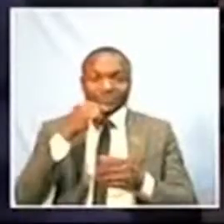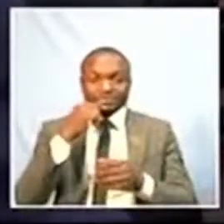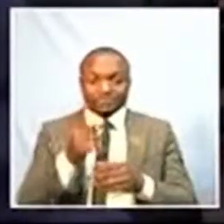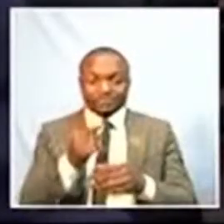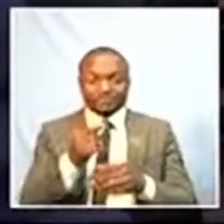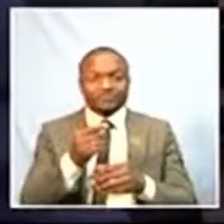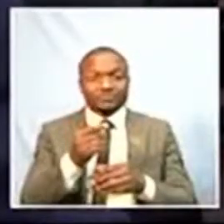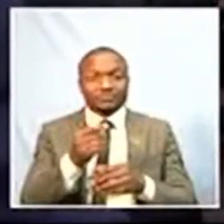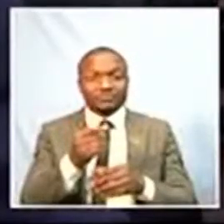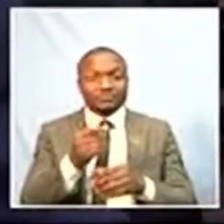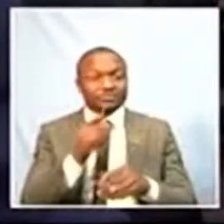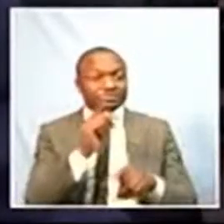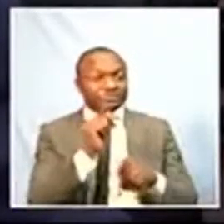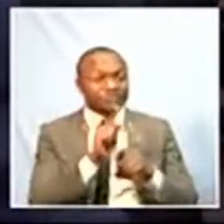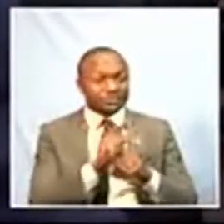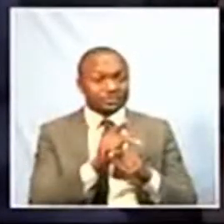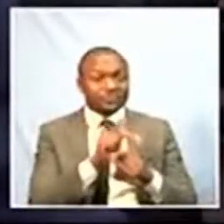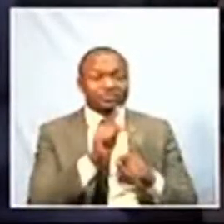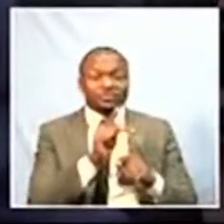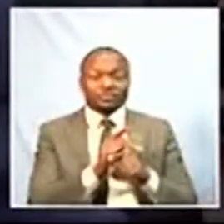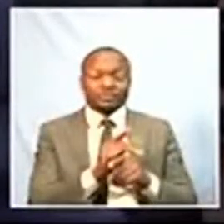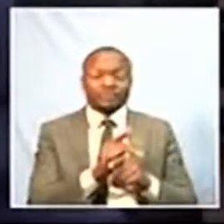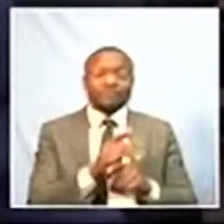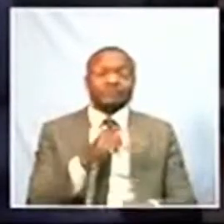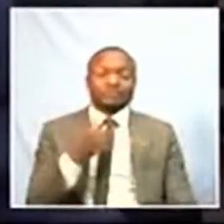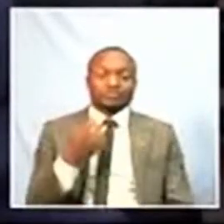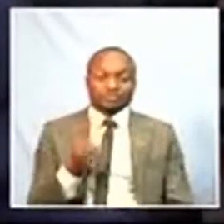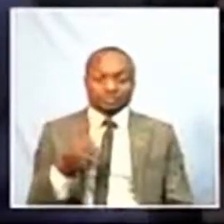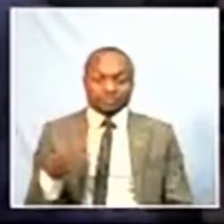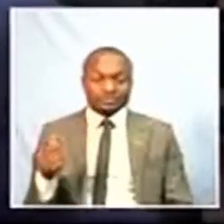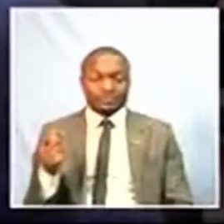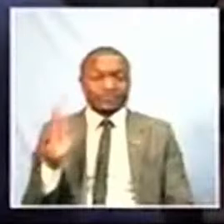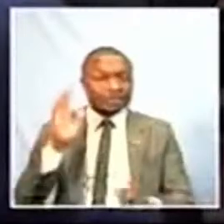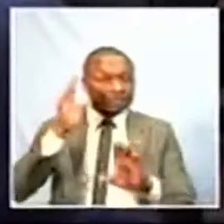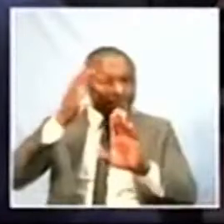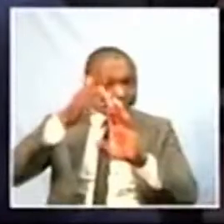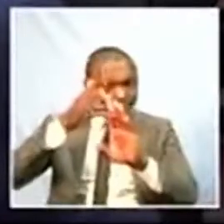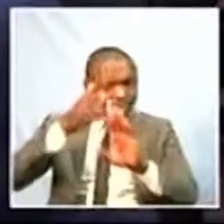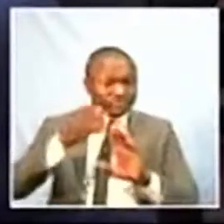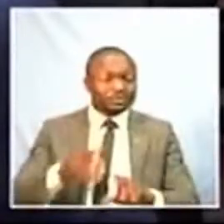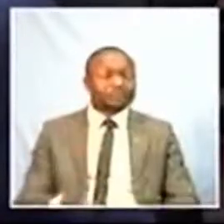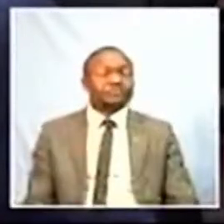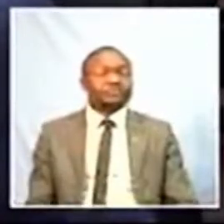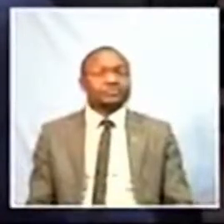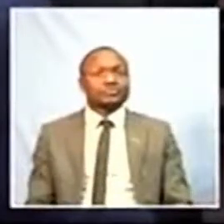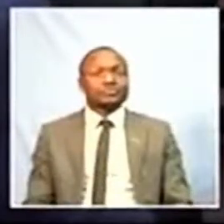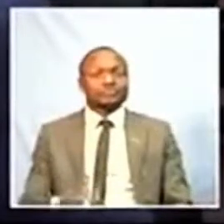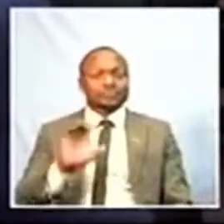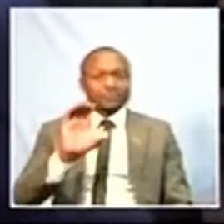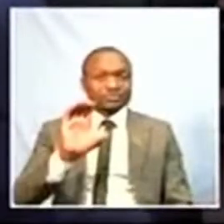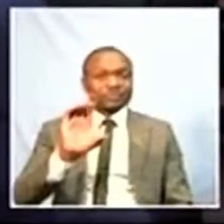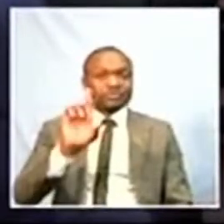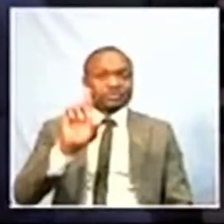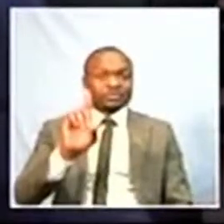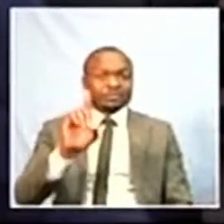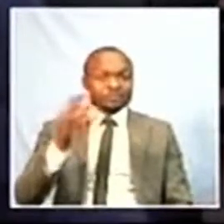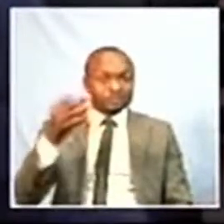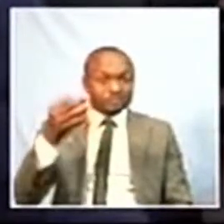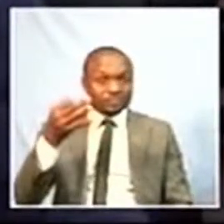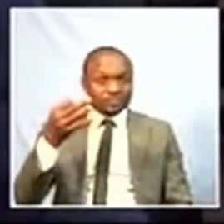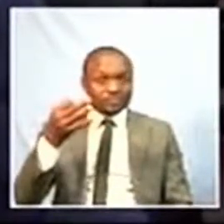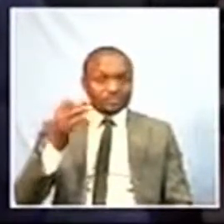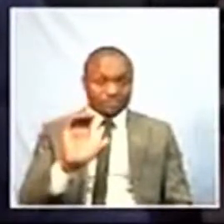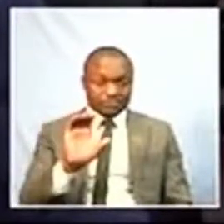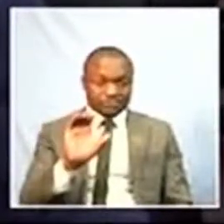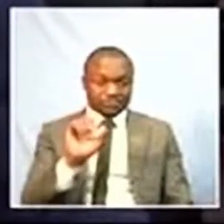storage device specifically meant for the CDFC operations